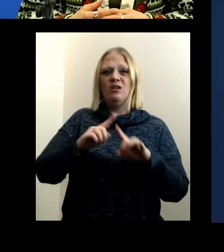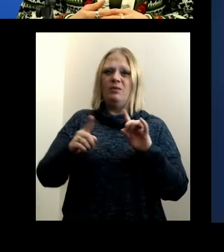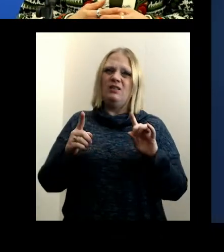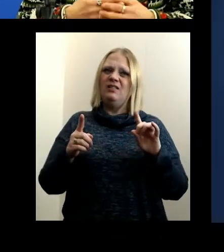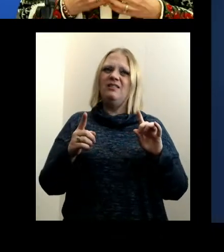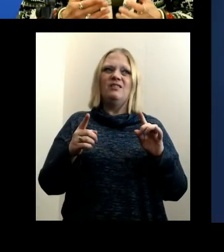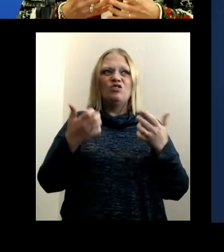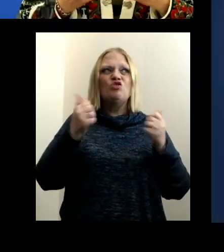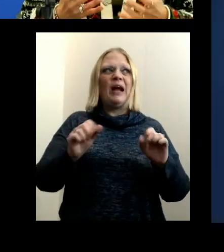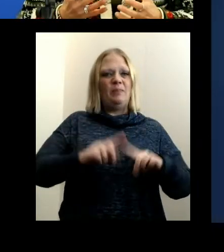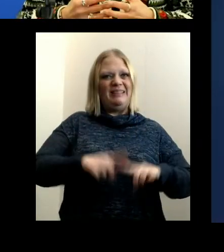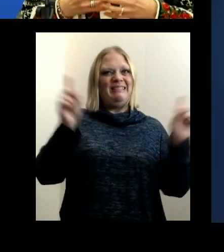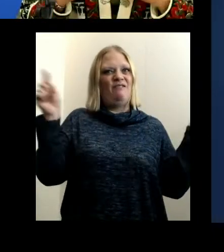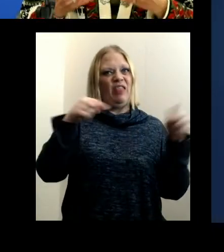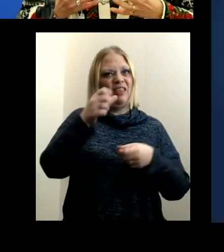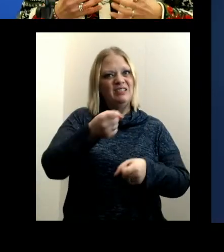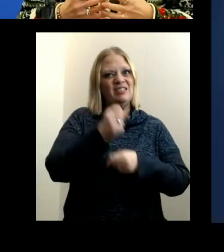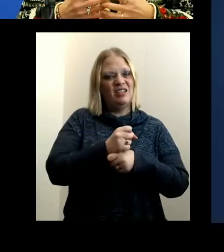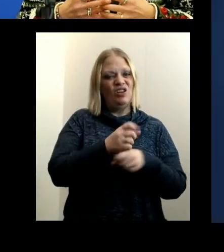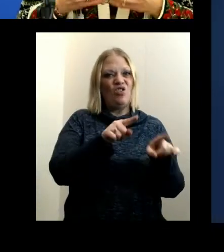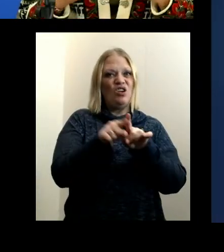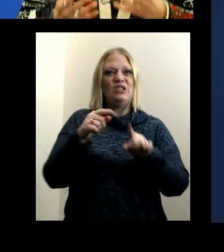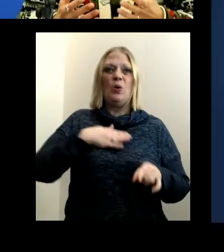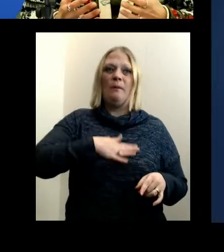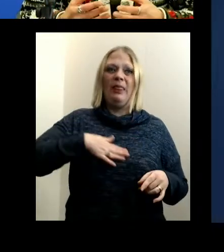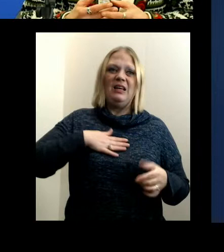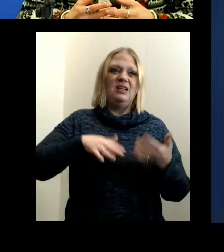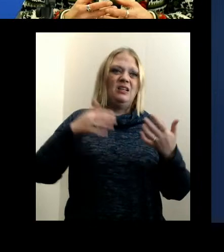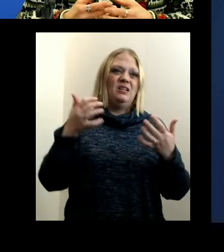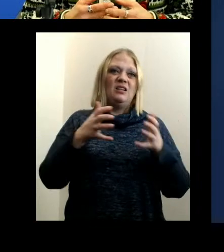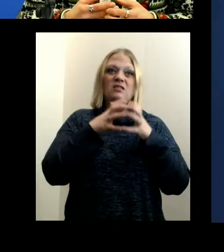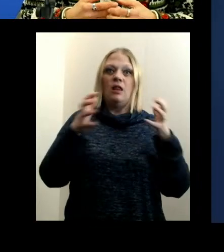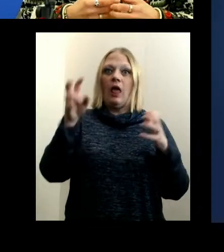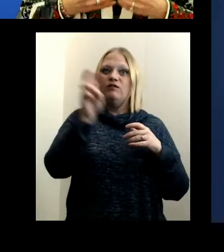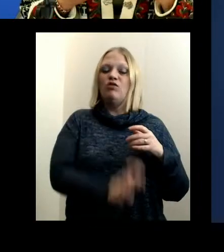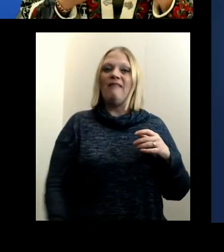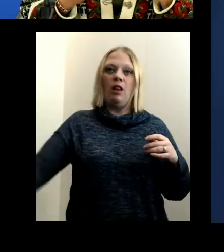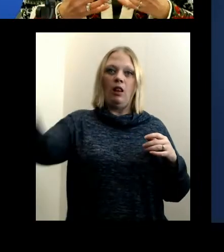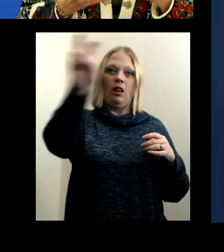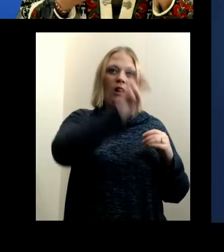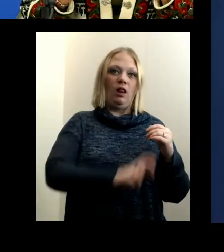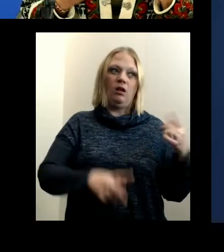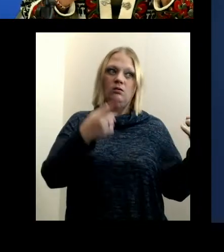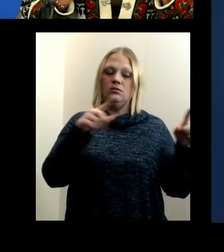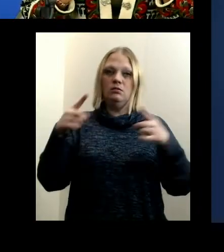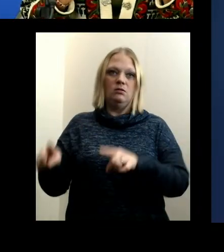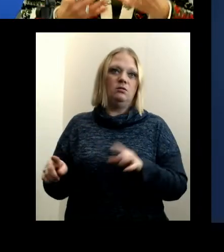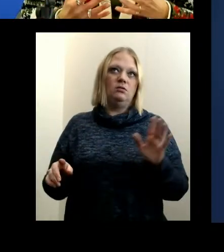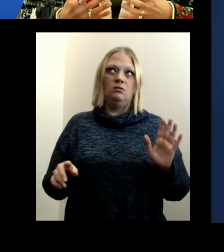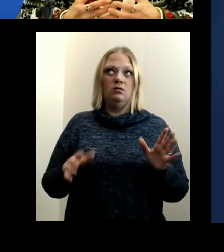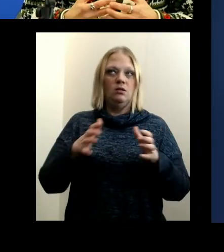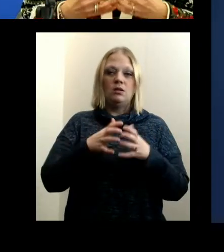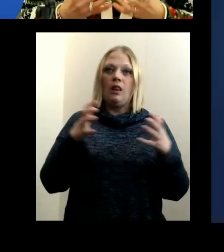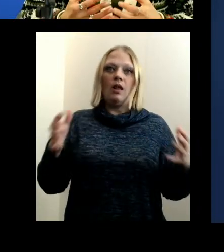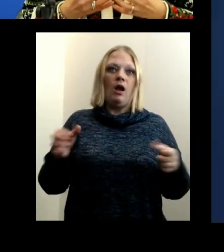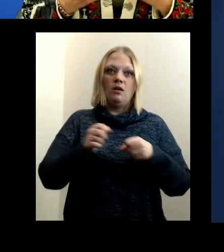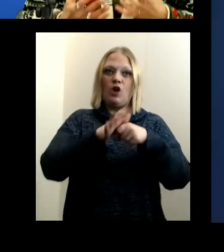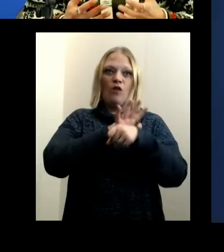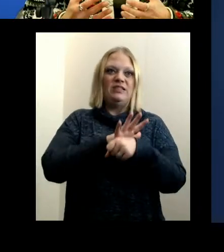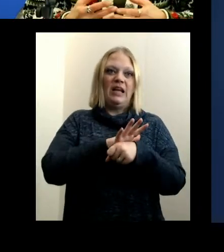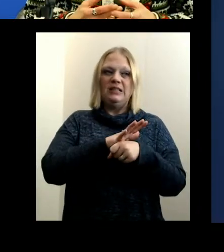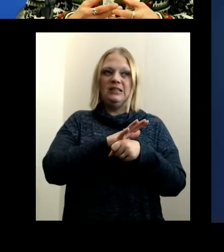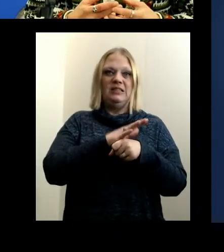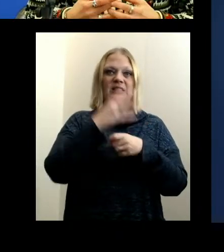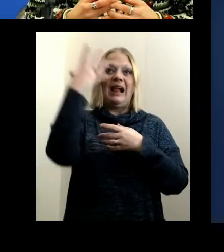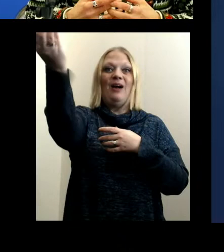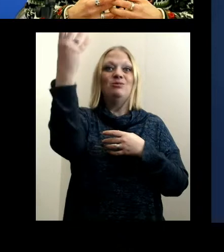different this year. Also, please, we know that there is a lot of travel going on, and there is a lot of COVID-19